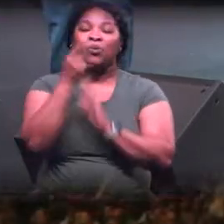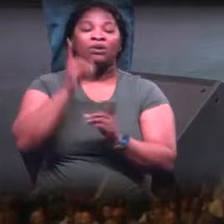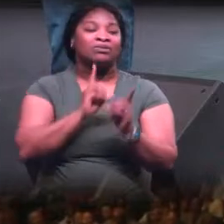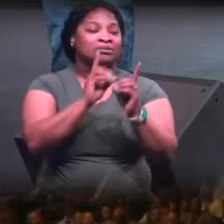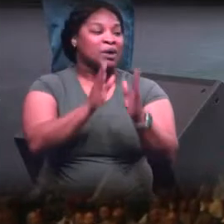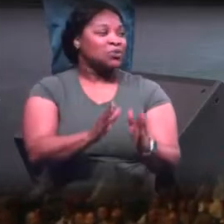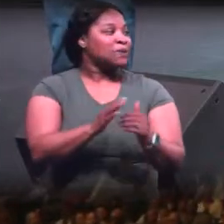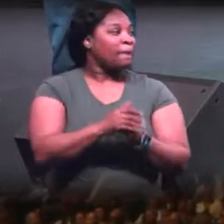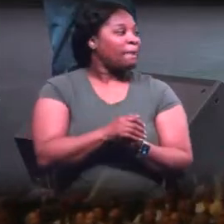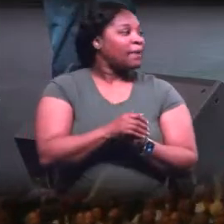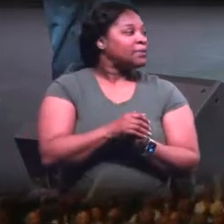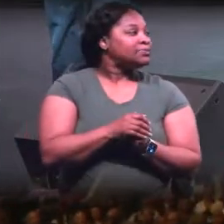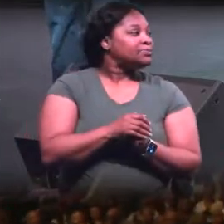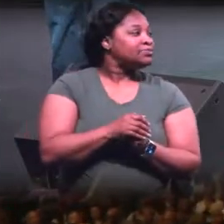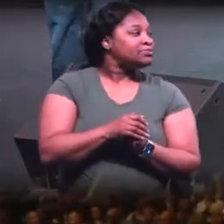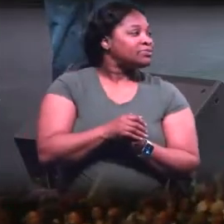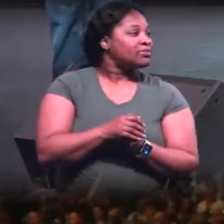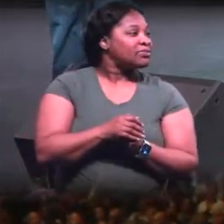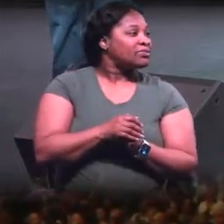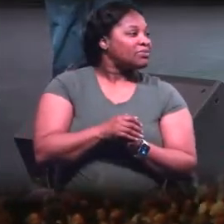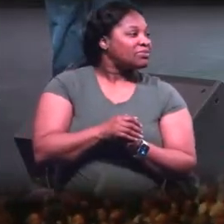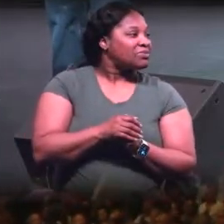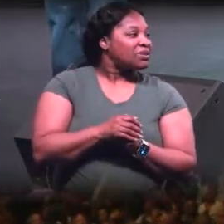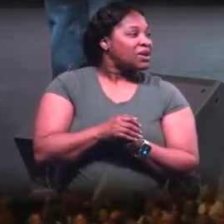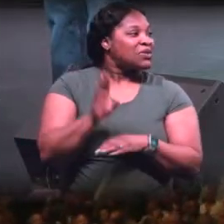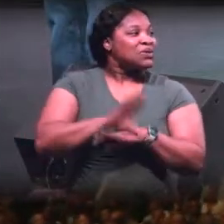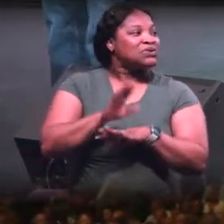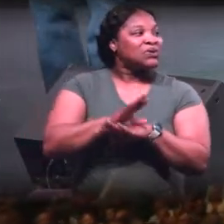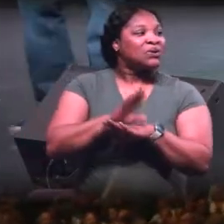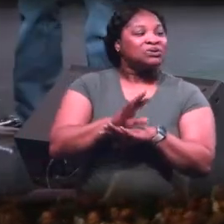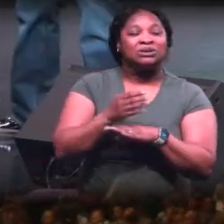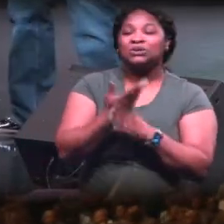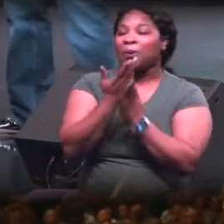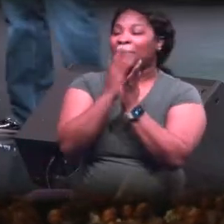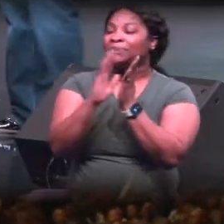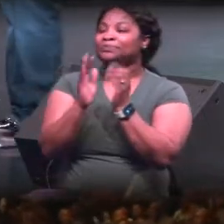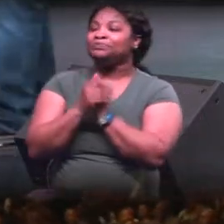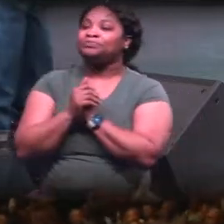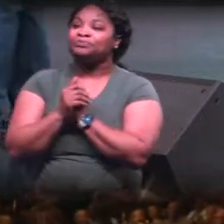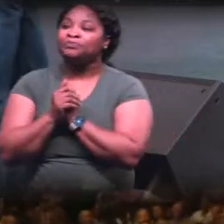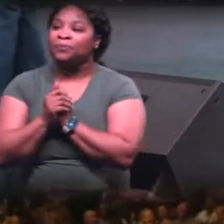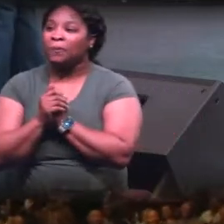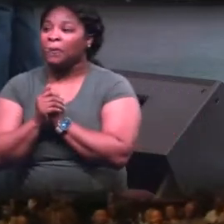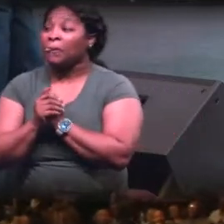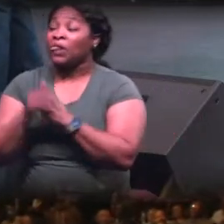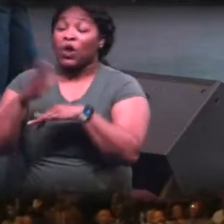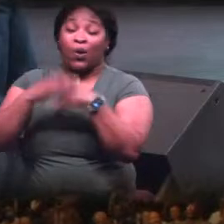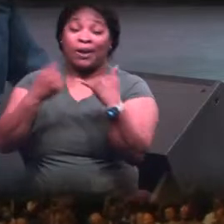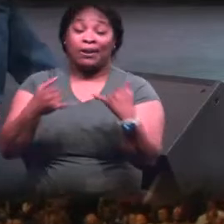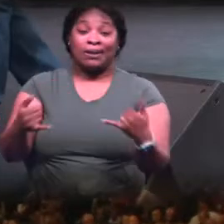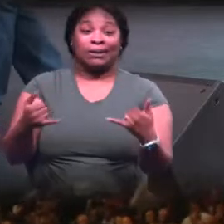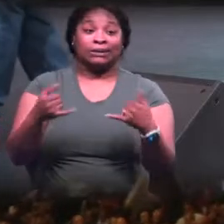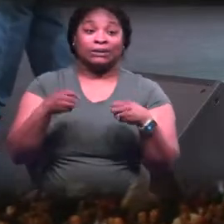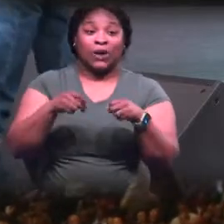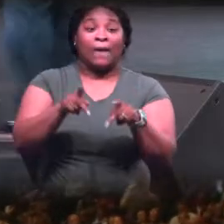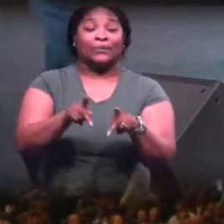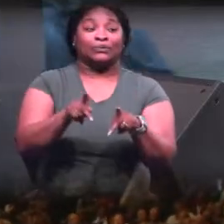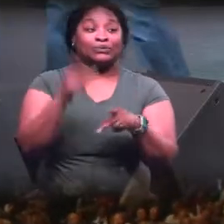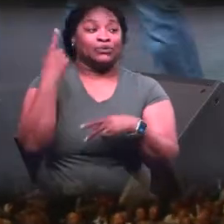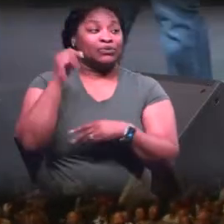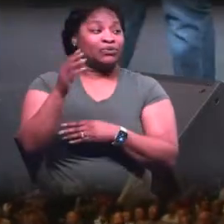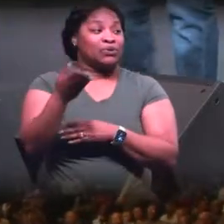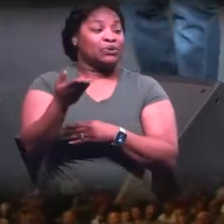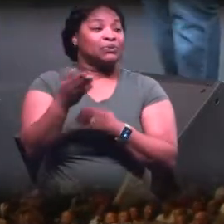church are still open for you. The doors of the church are still open for you. God bless you, brother. Online today, there's an opportunity for you on